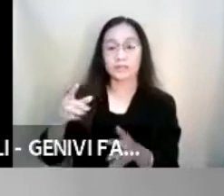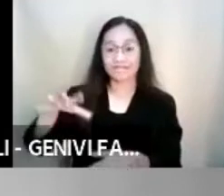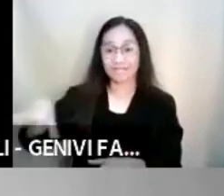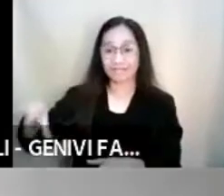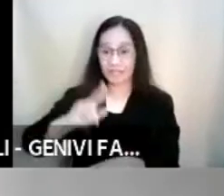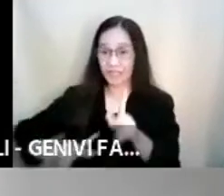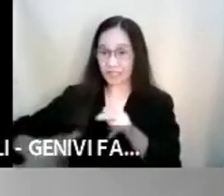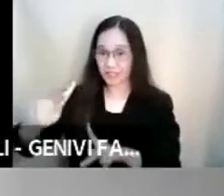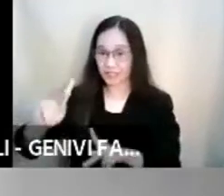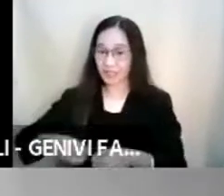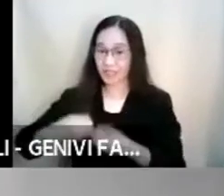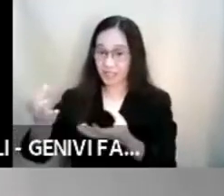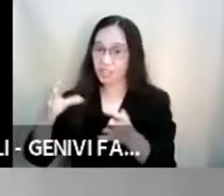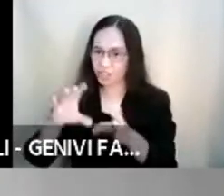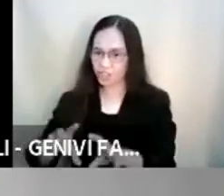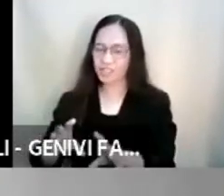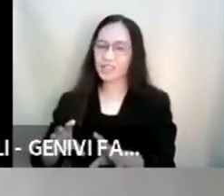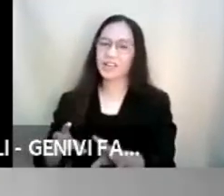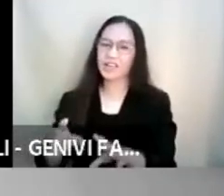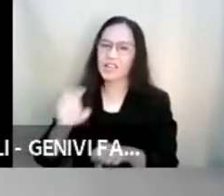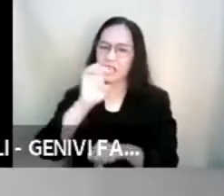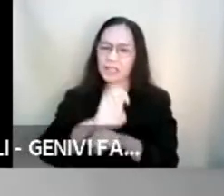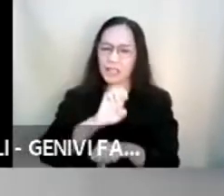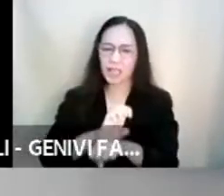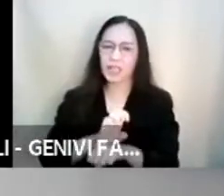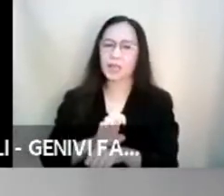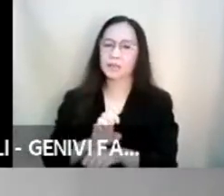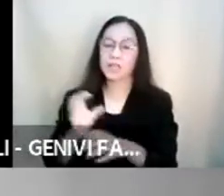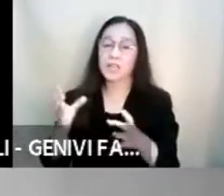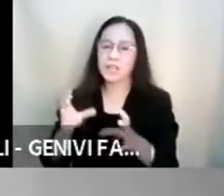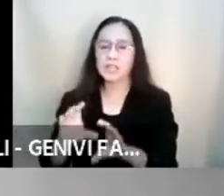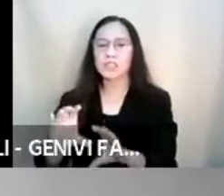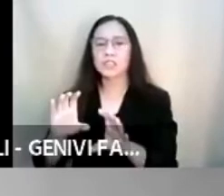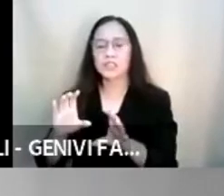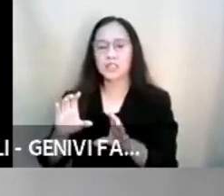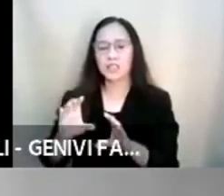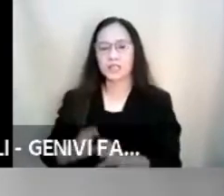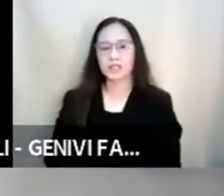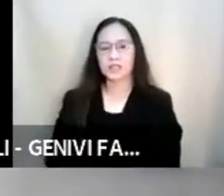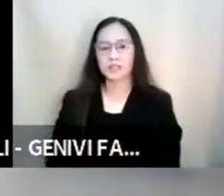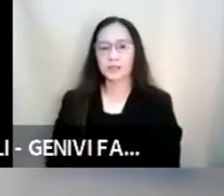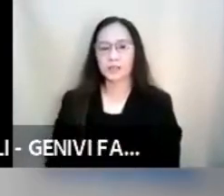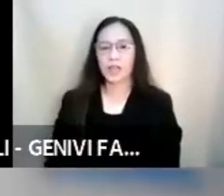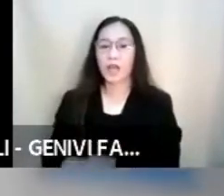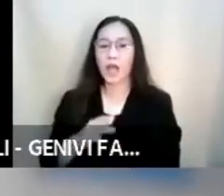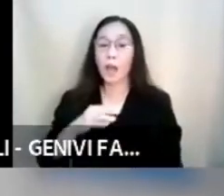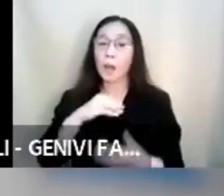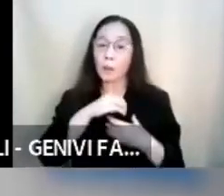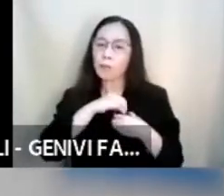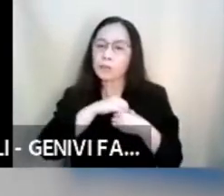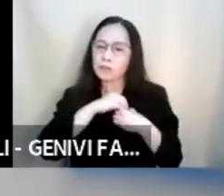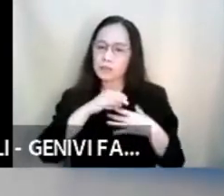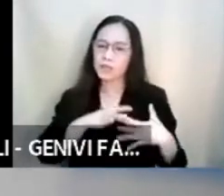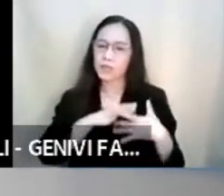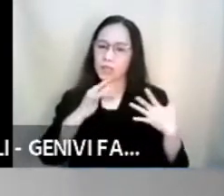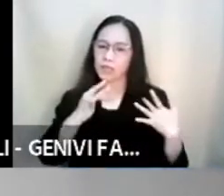be employed, they will cherish such opportunity and they will put to their heart that